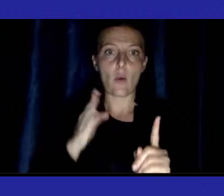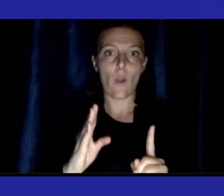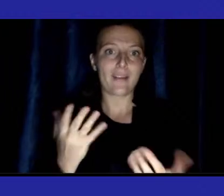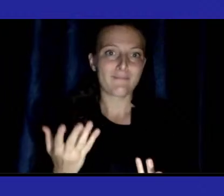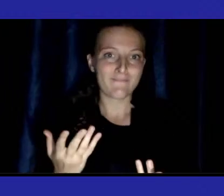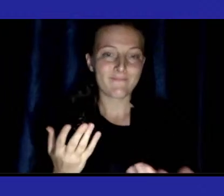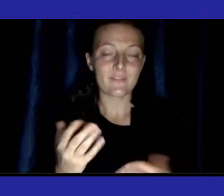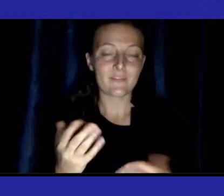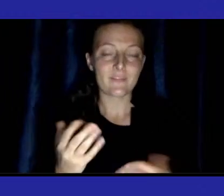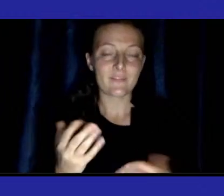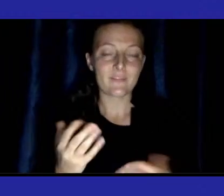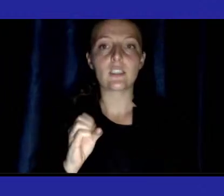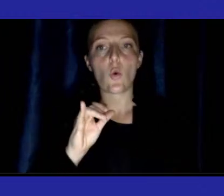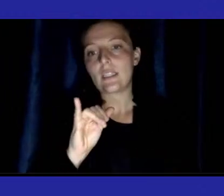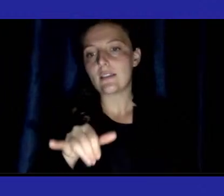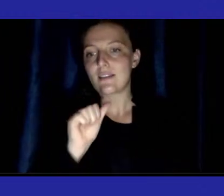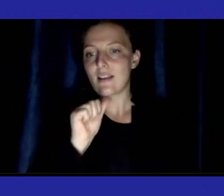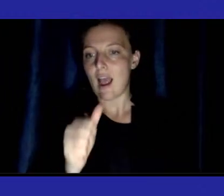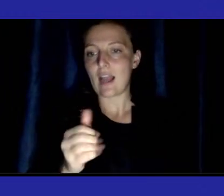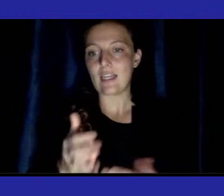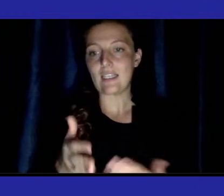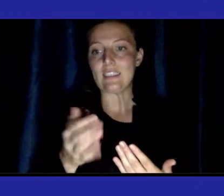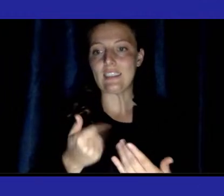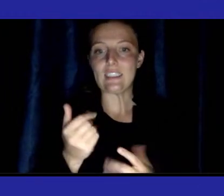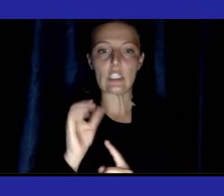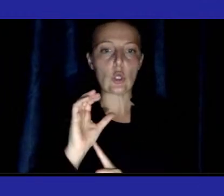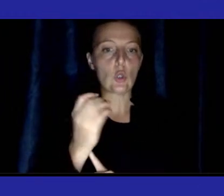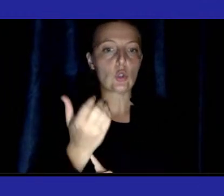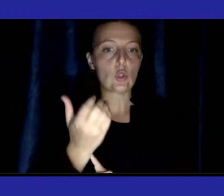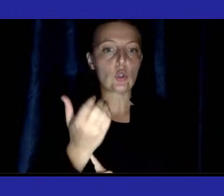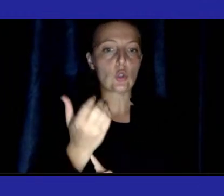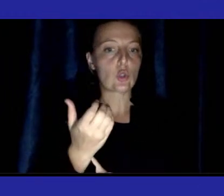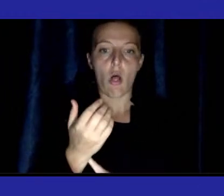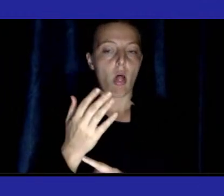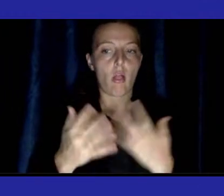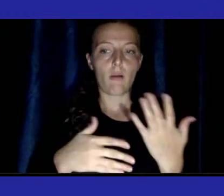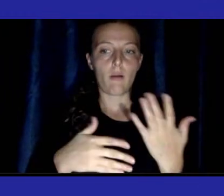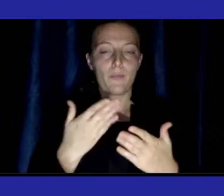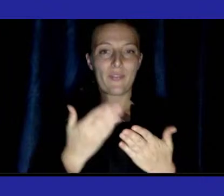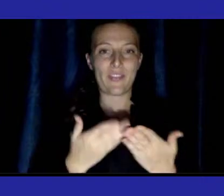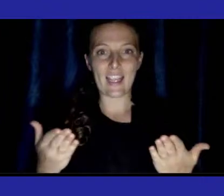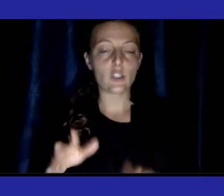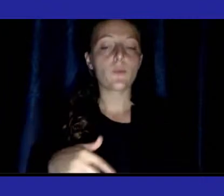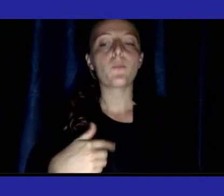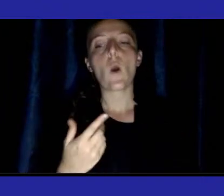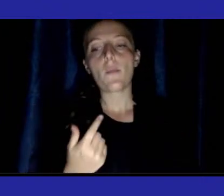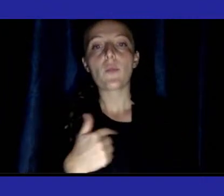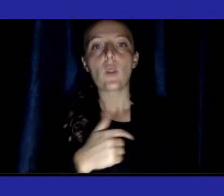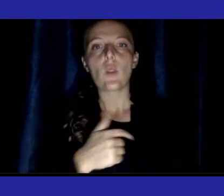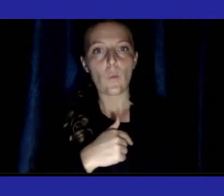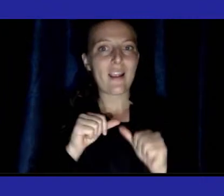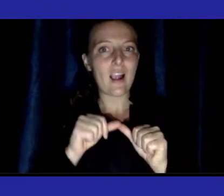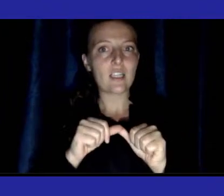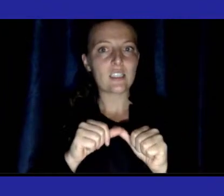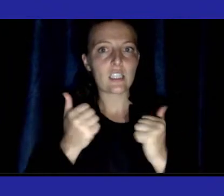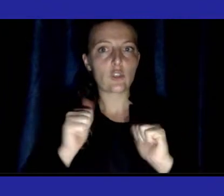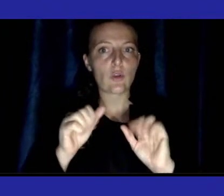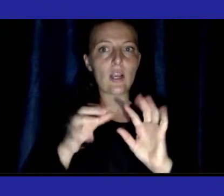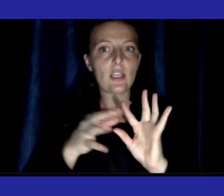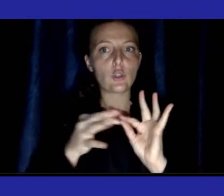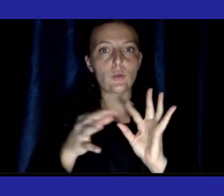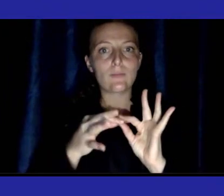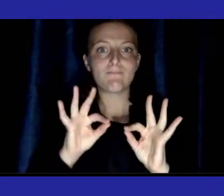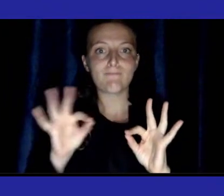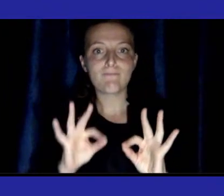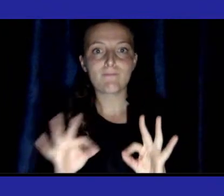of allow people to, I mean, we constantly try to word it as a positive, not a negative. We